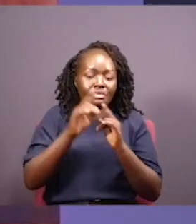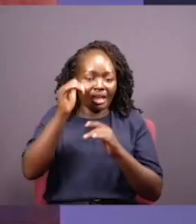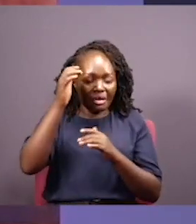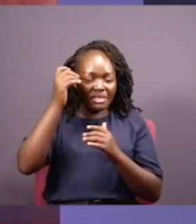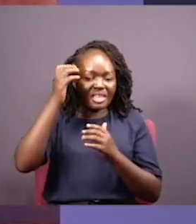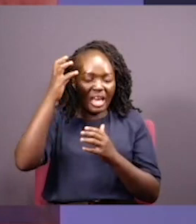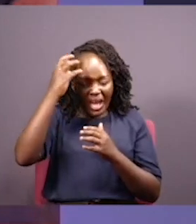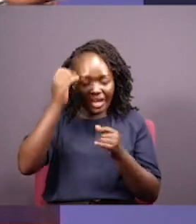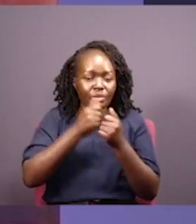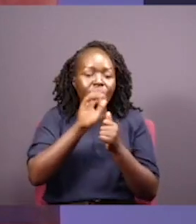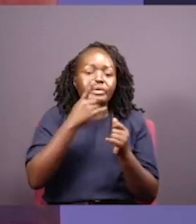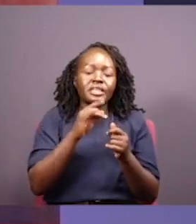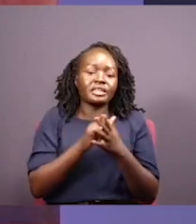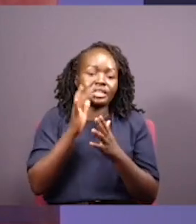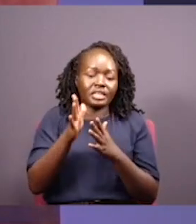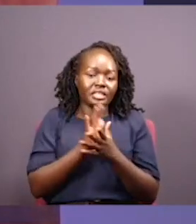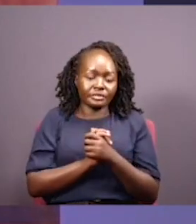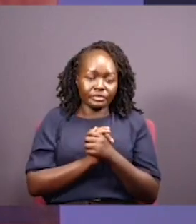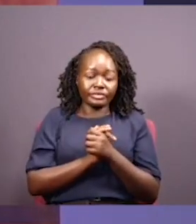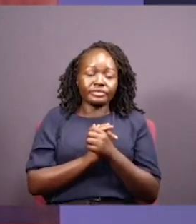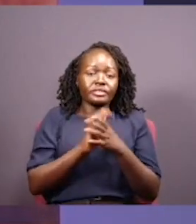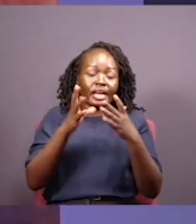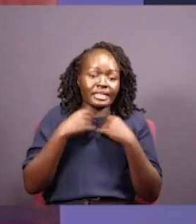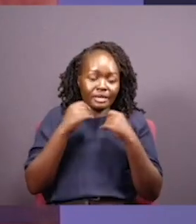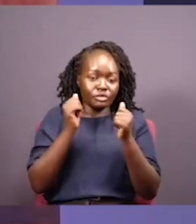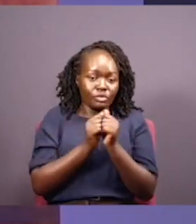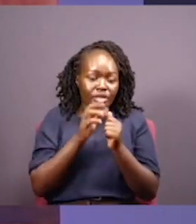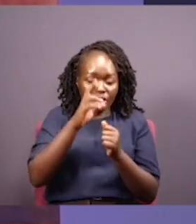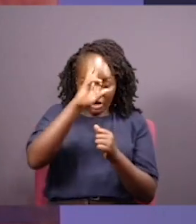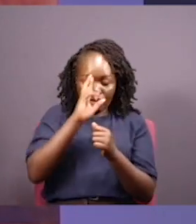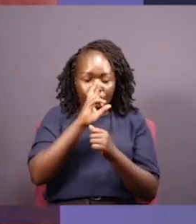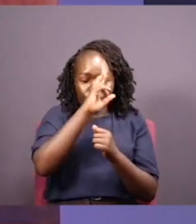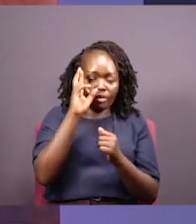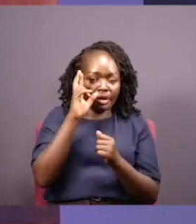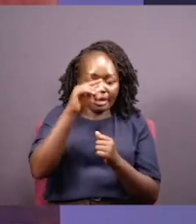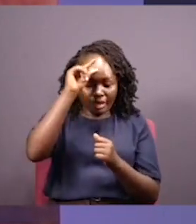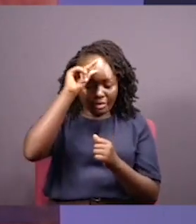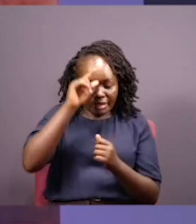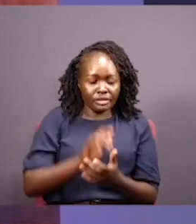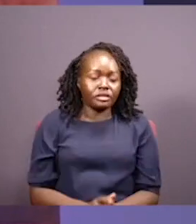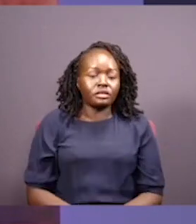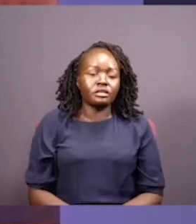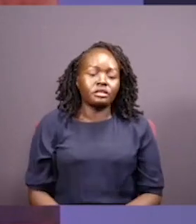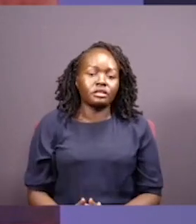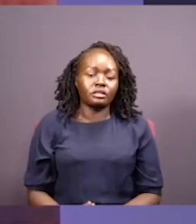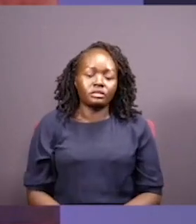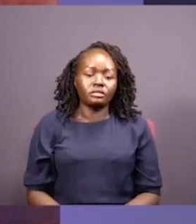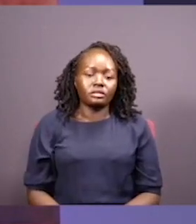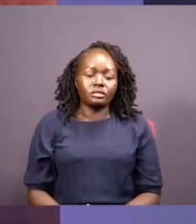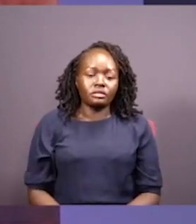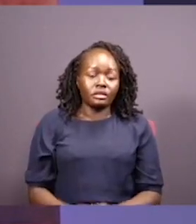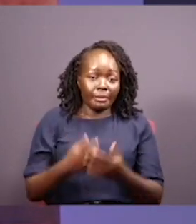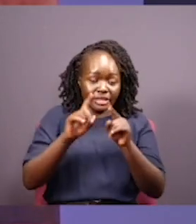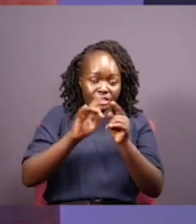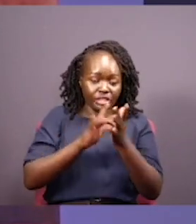he is a co-conspirator with the Roman government. But Jesus listened to the question